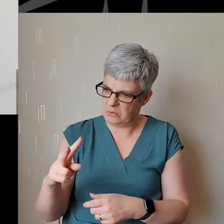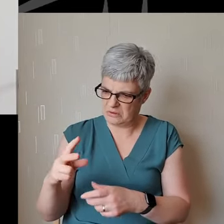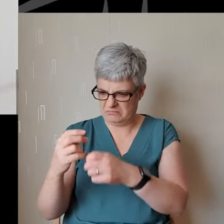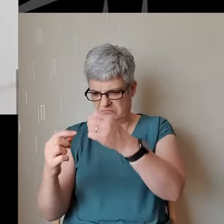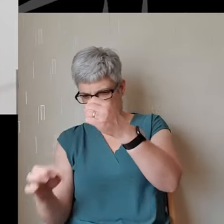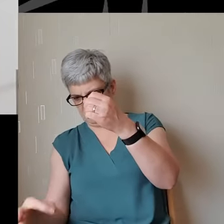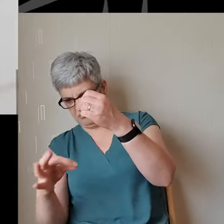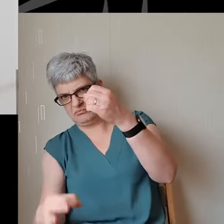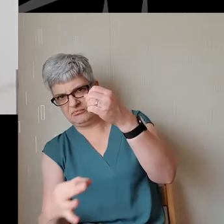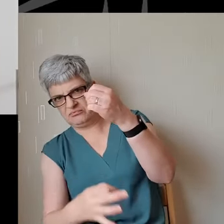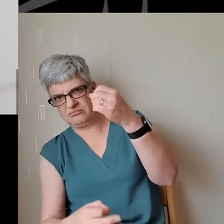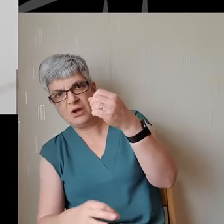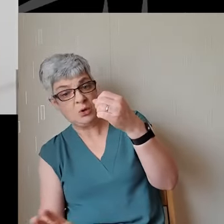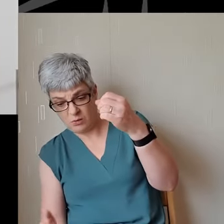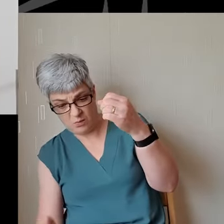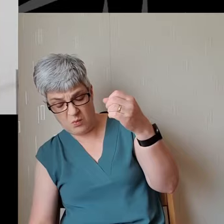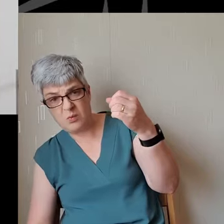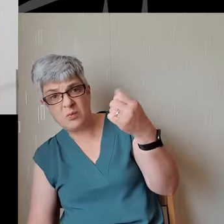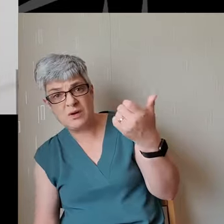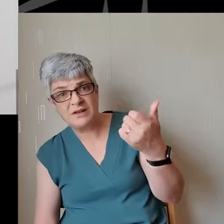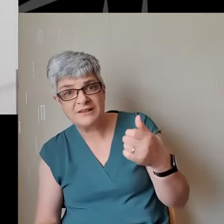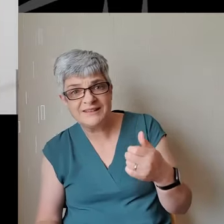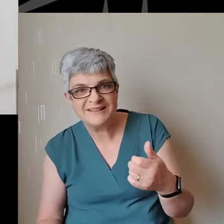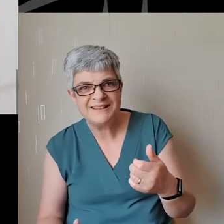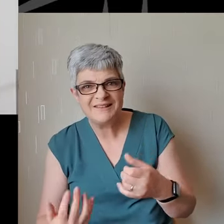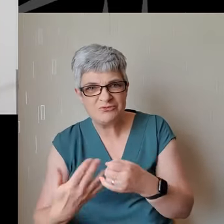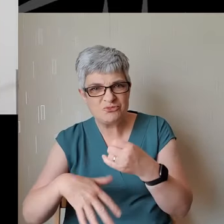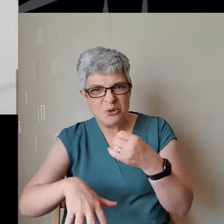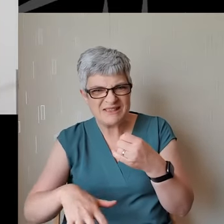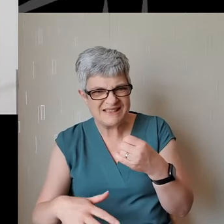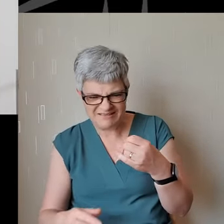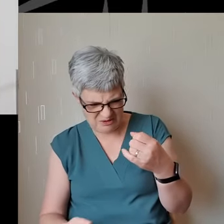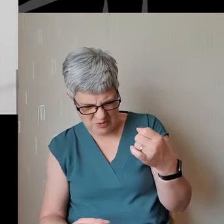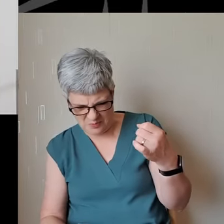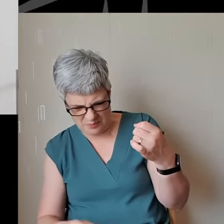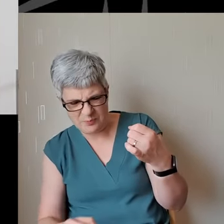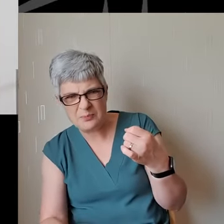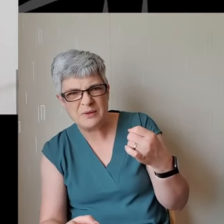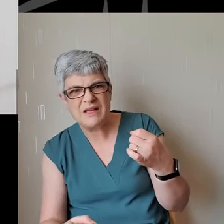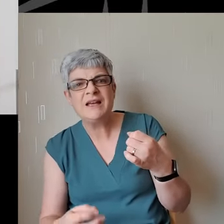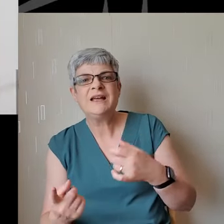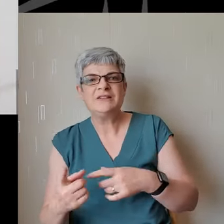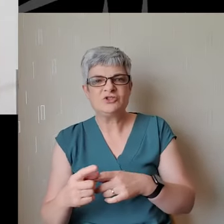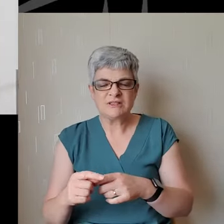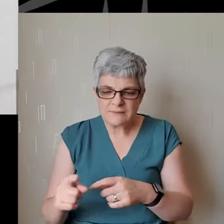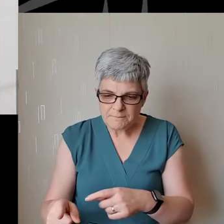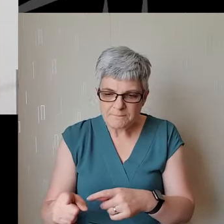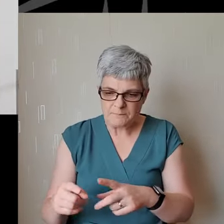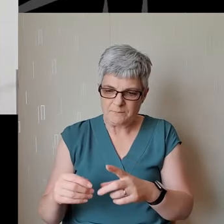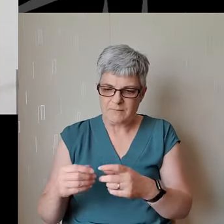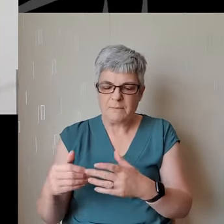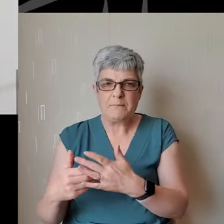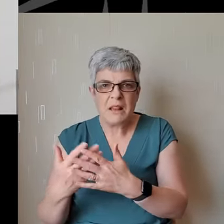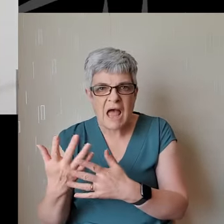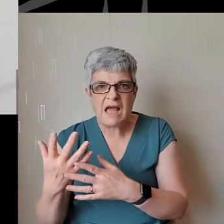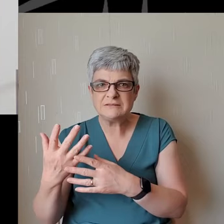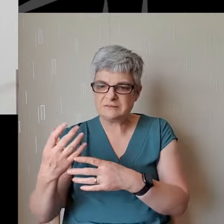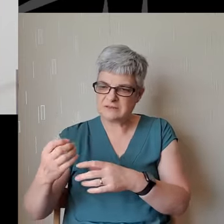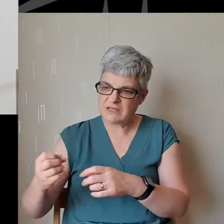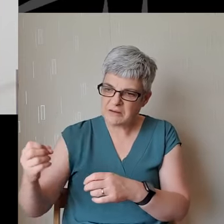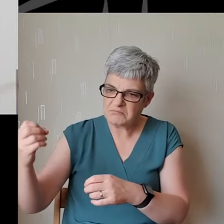are doing. No, it's as the plant opens itself to the feeding and the sun and the